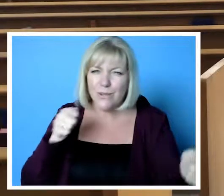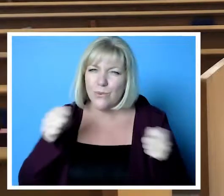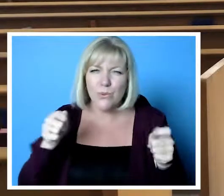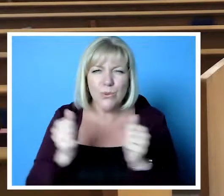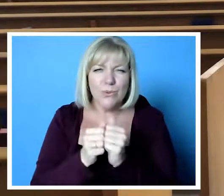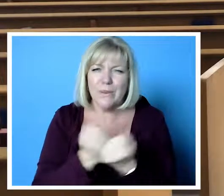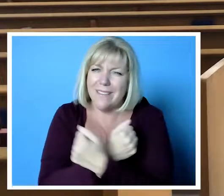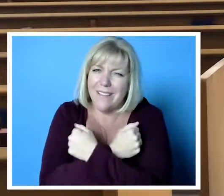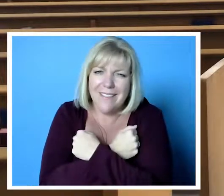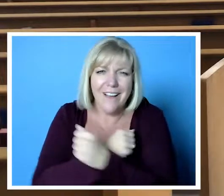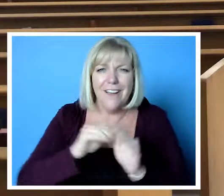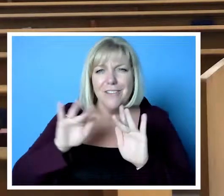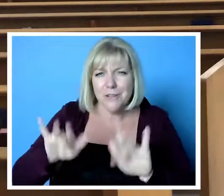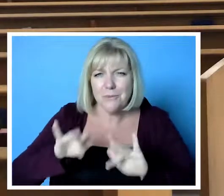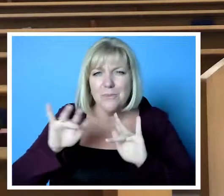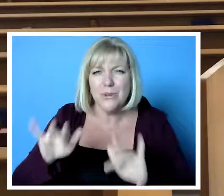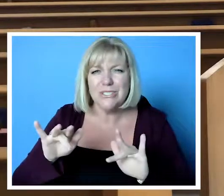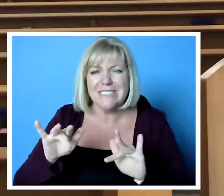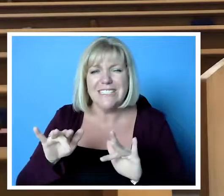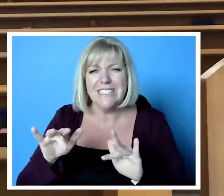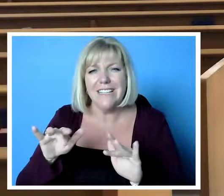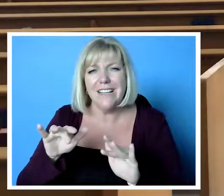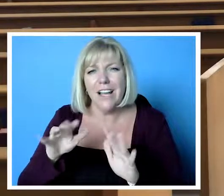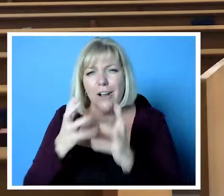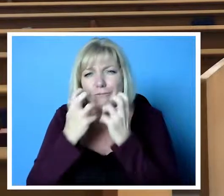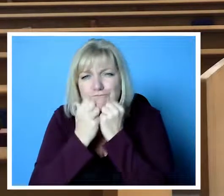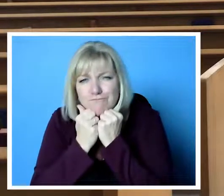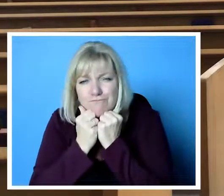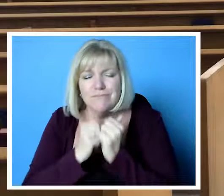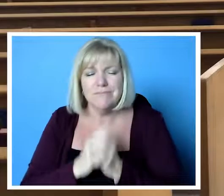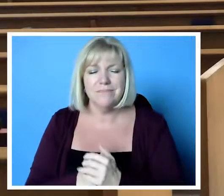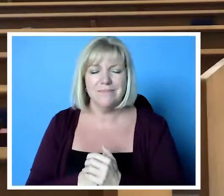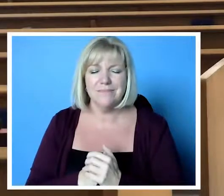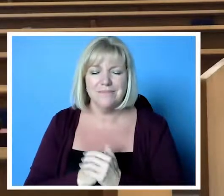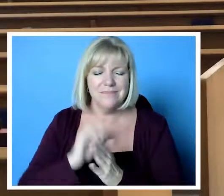love and mercy and compassion.